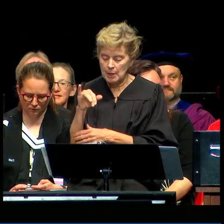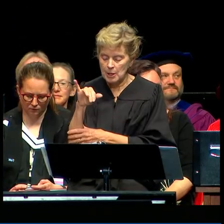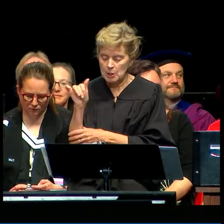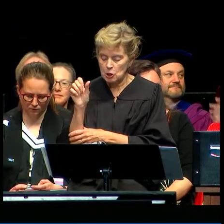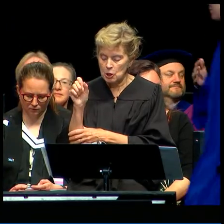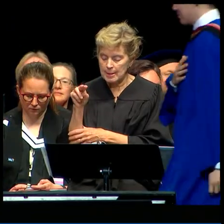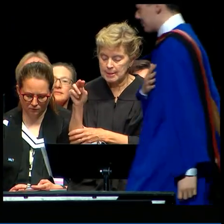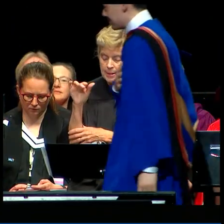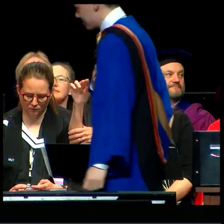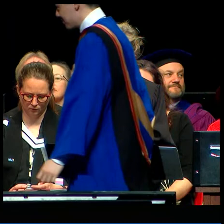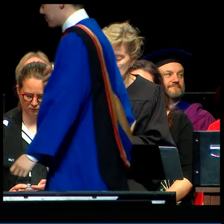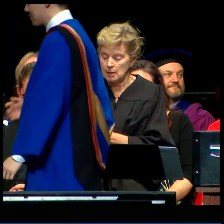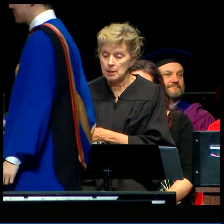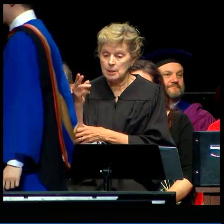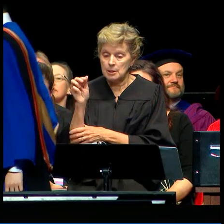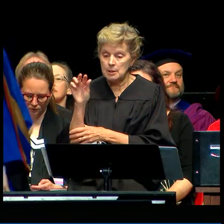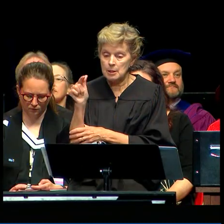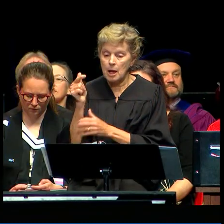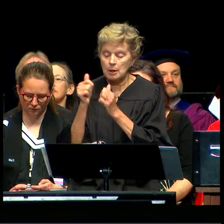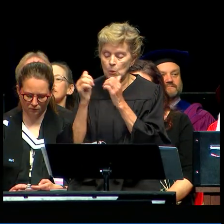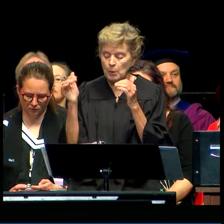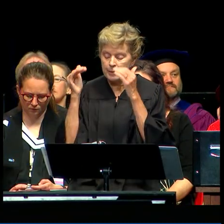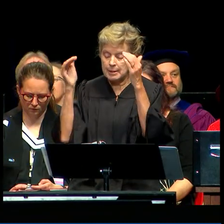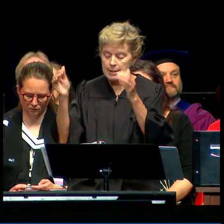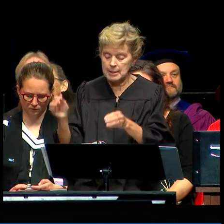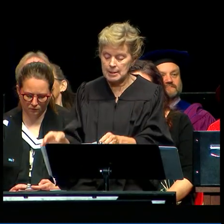Jason Zhang, with distinction.